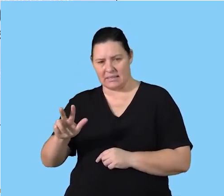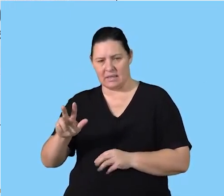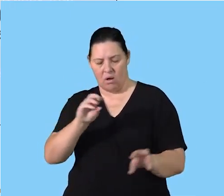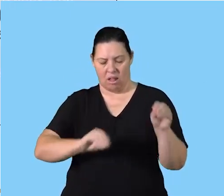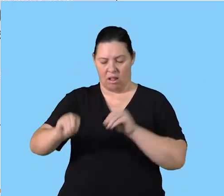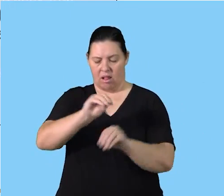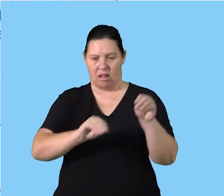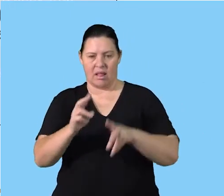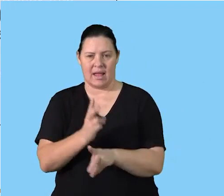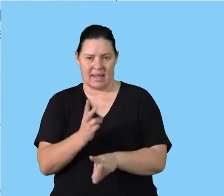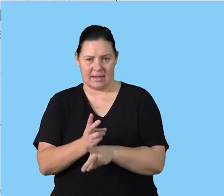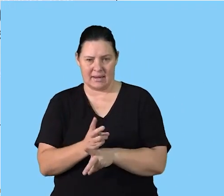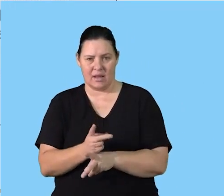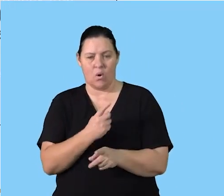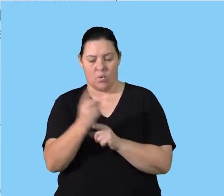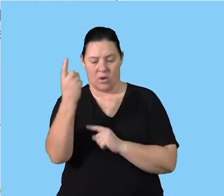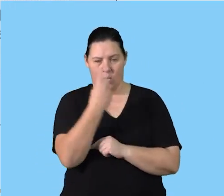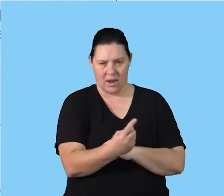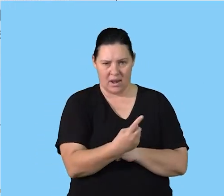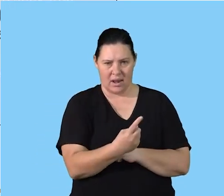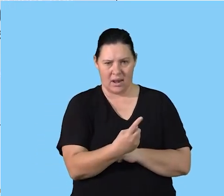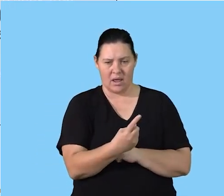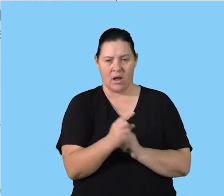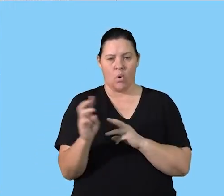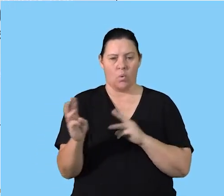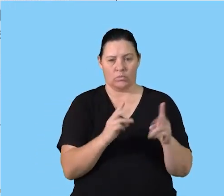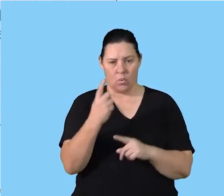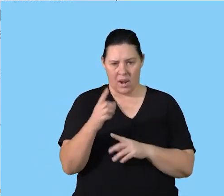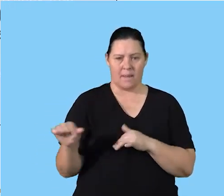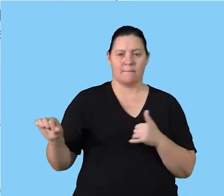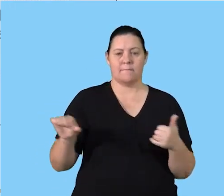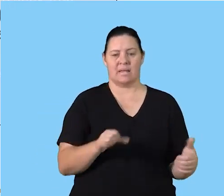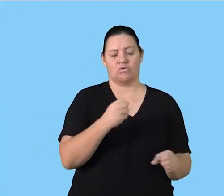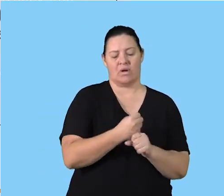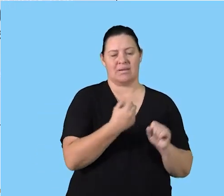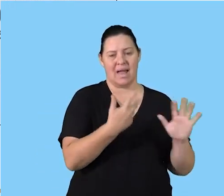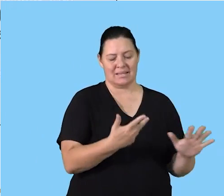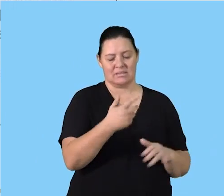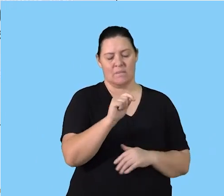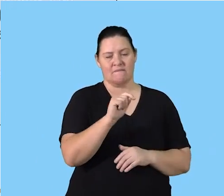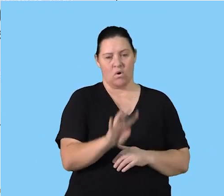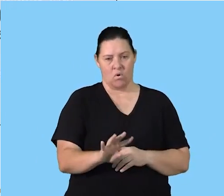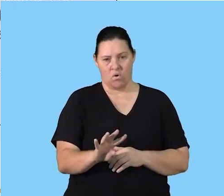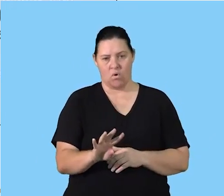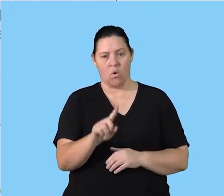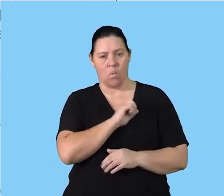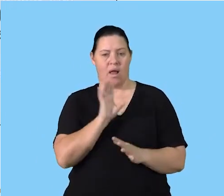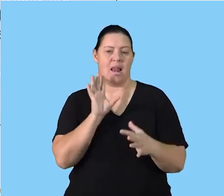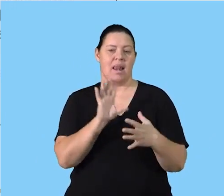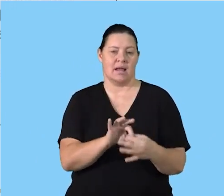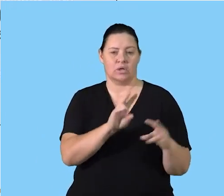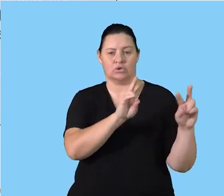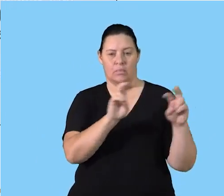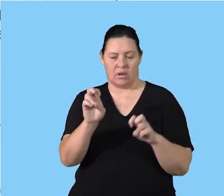reorganized. Week 1, where World War I has been brought back to grade 8, term 4, as it links with the